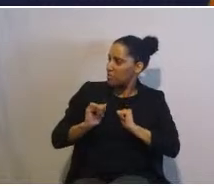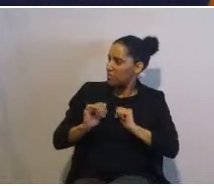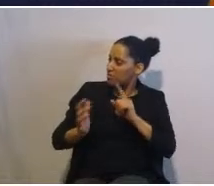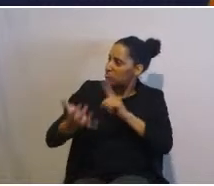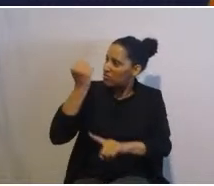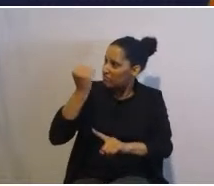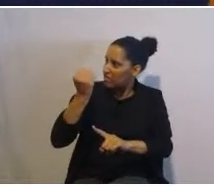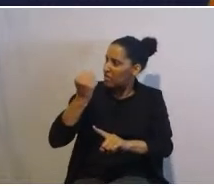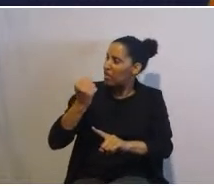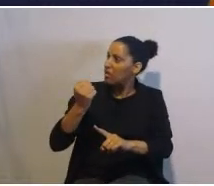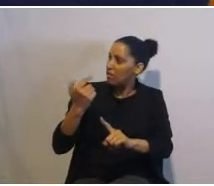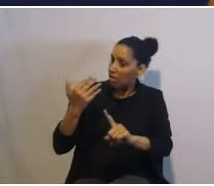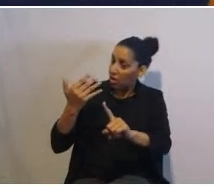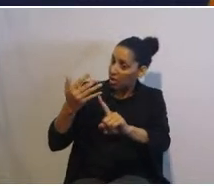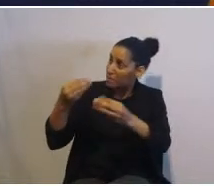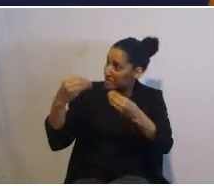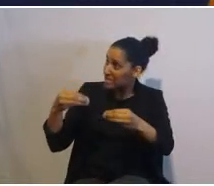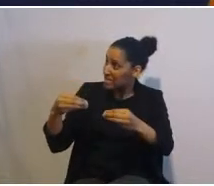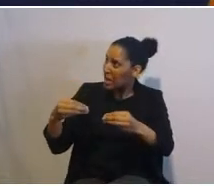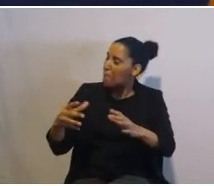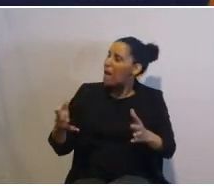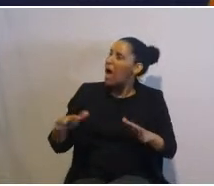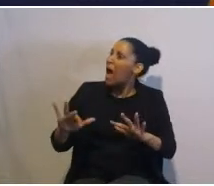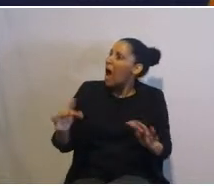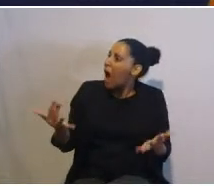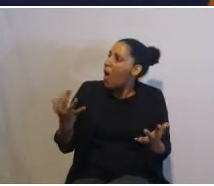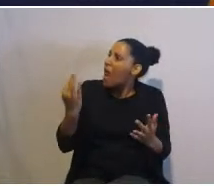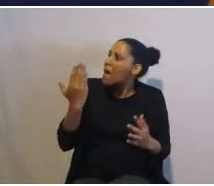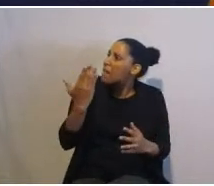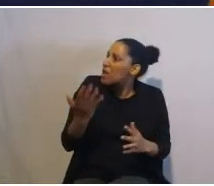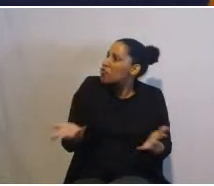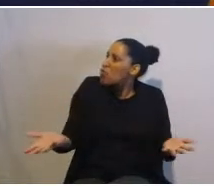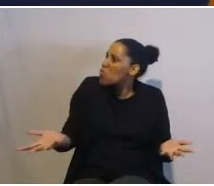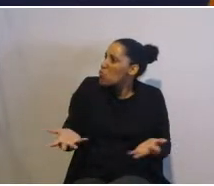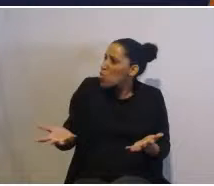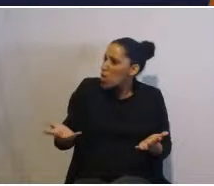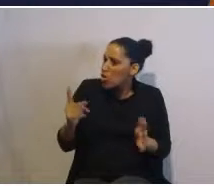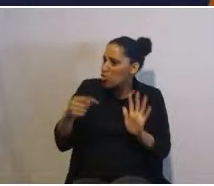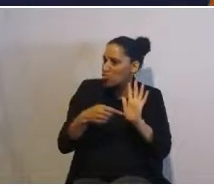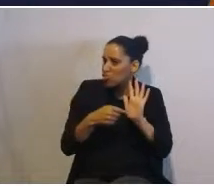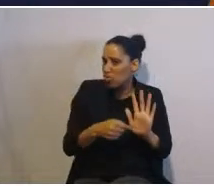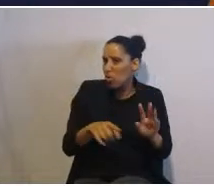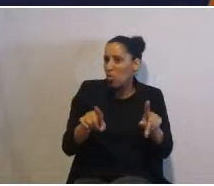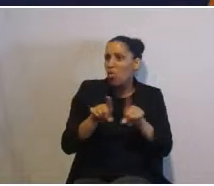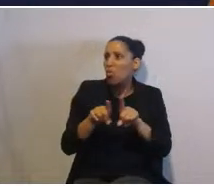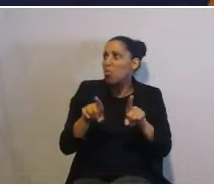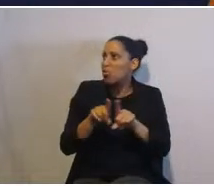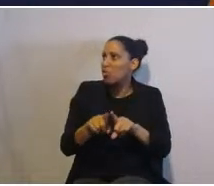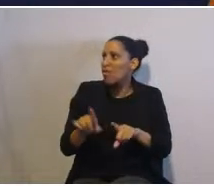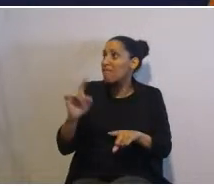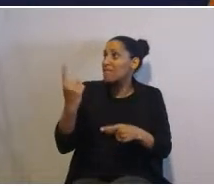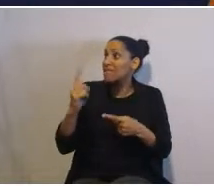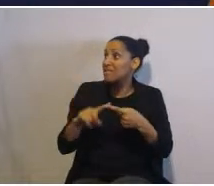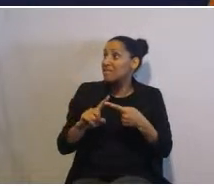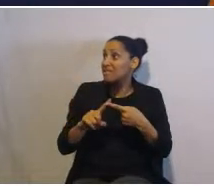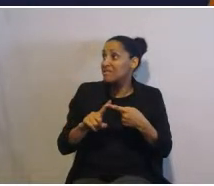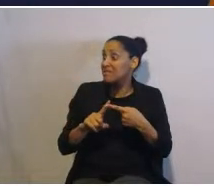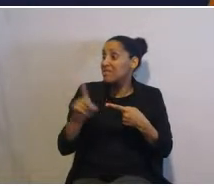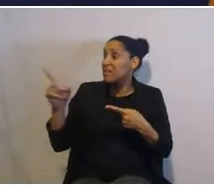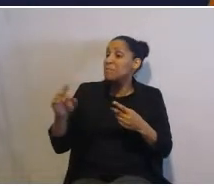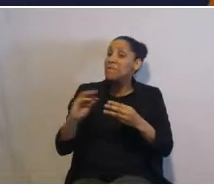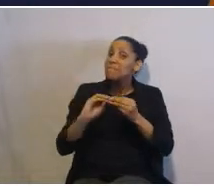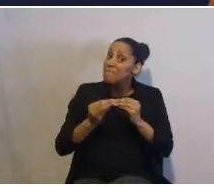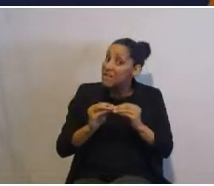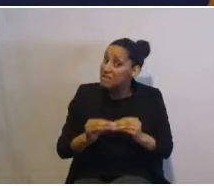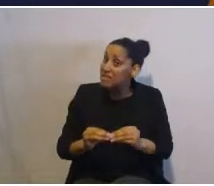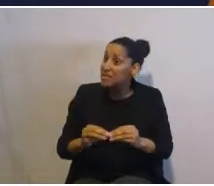How and where in the application are you showing that? First of all, I even asked for the maintenance plan so that